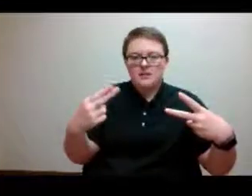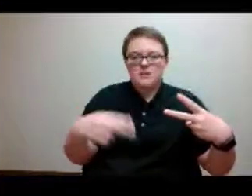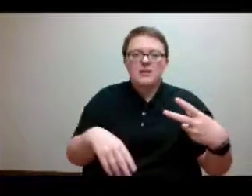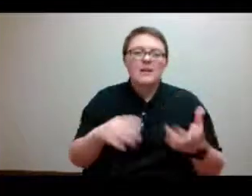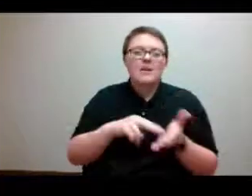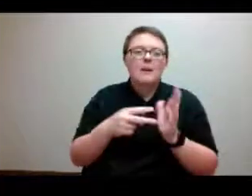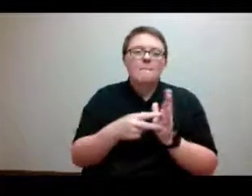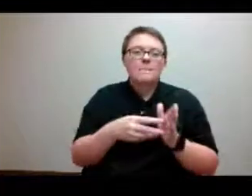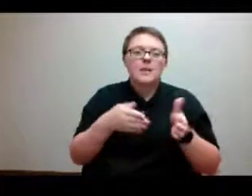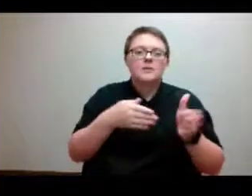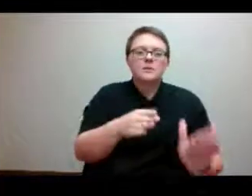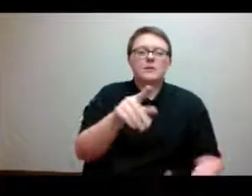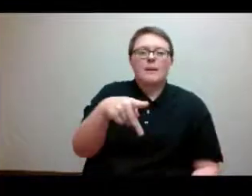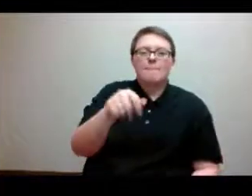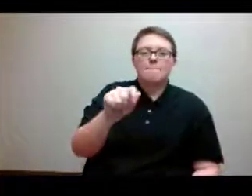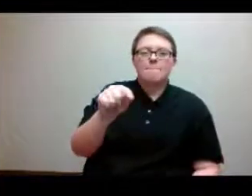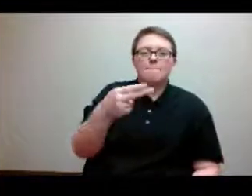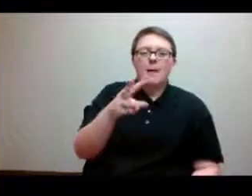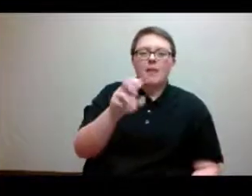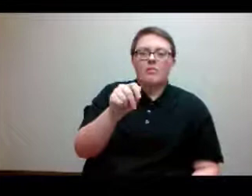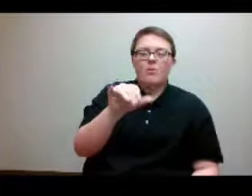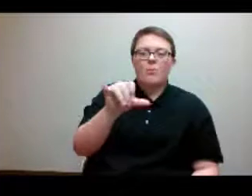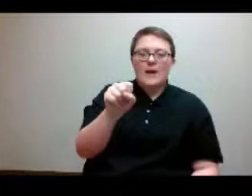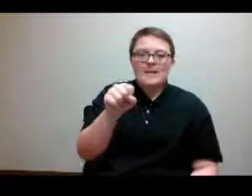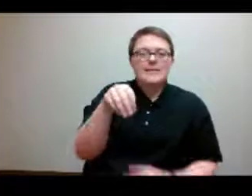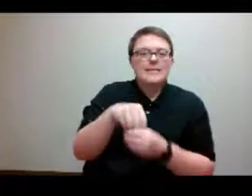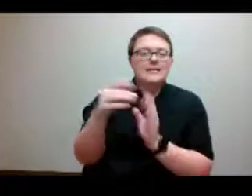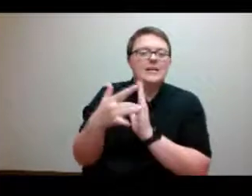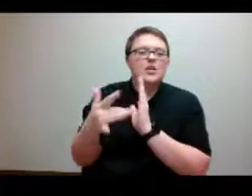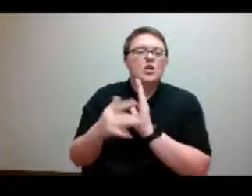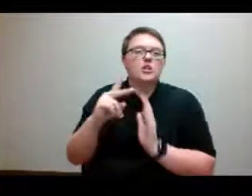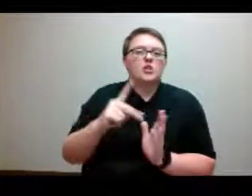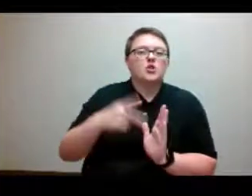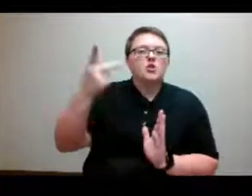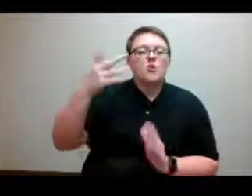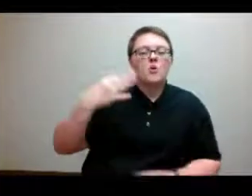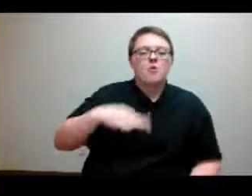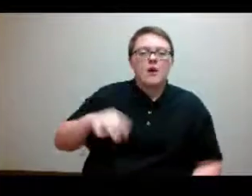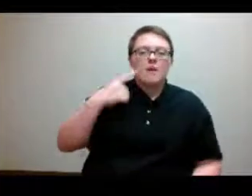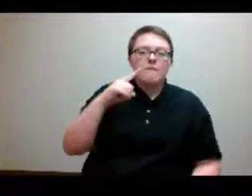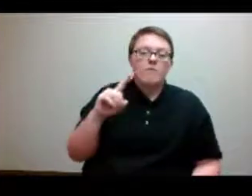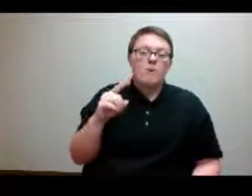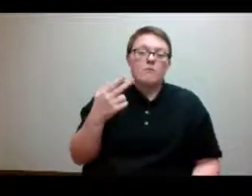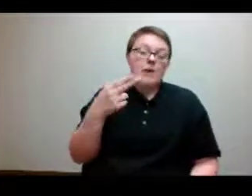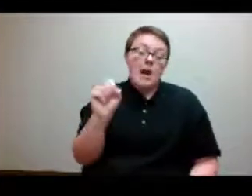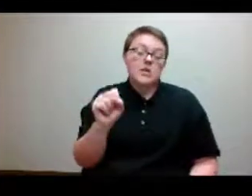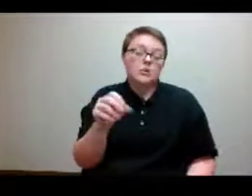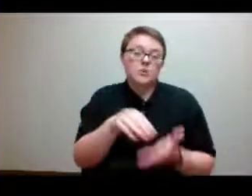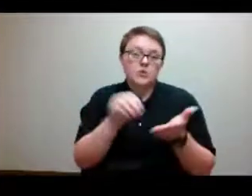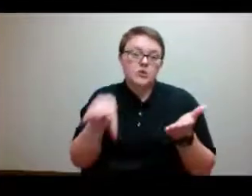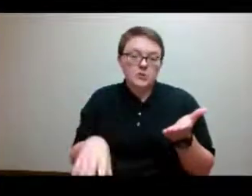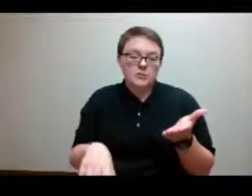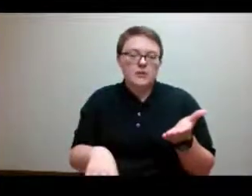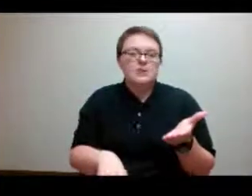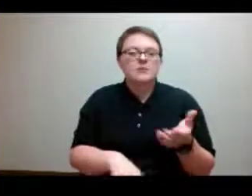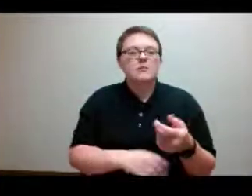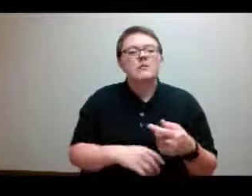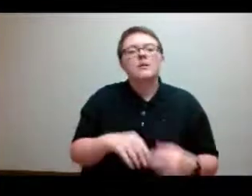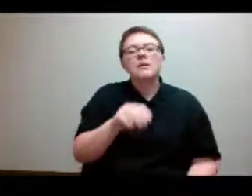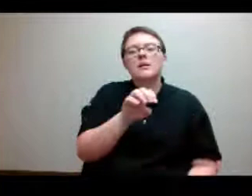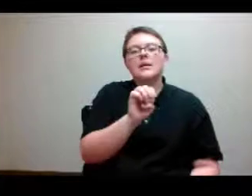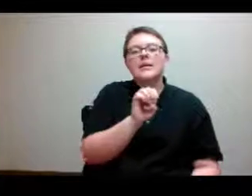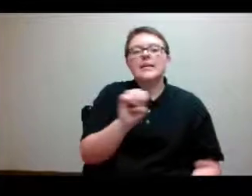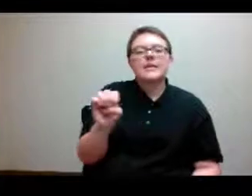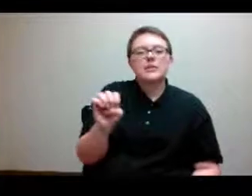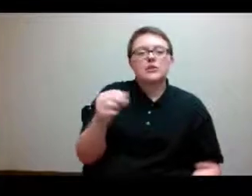in Technology. This is dual credit for technical students, essentially. At Eastern Hills High School,